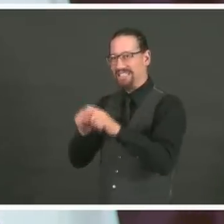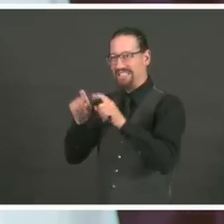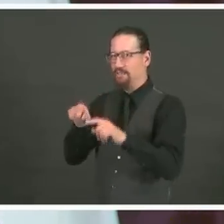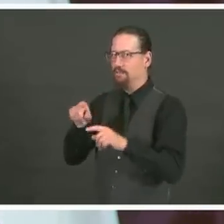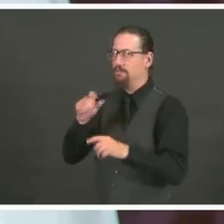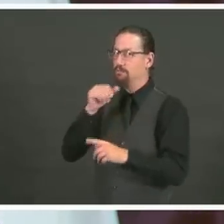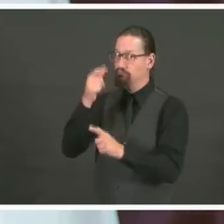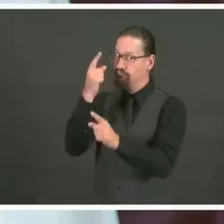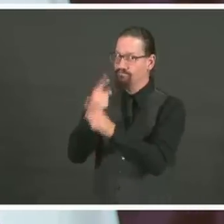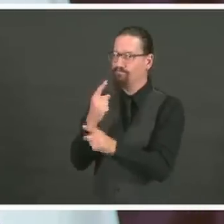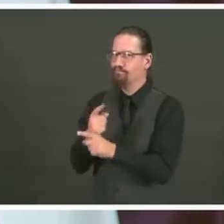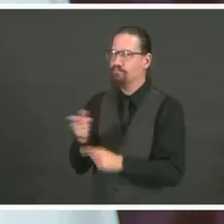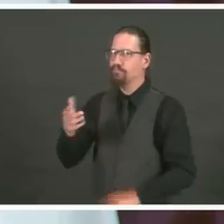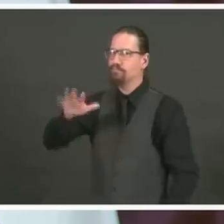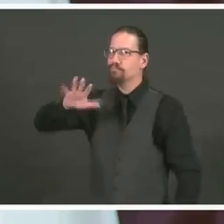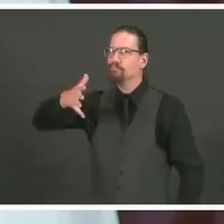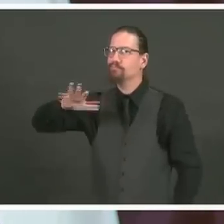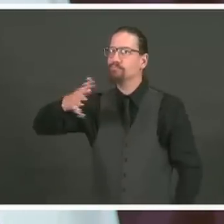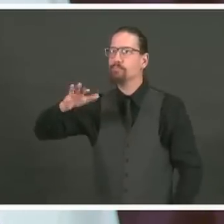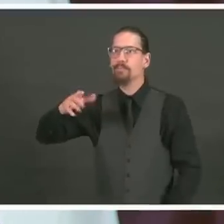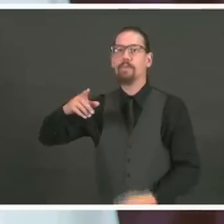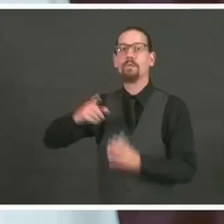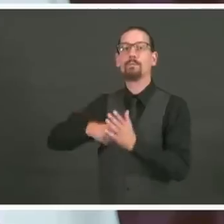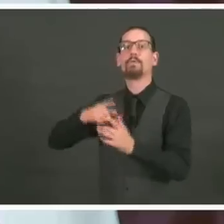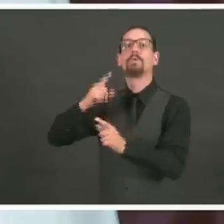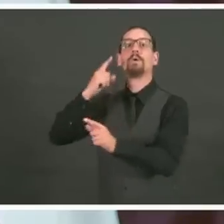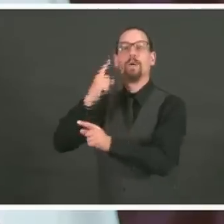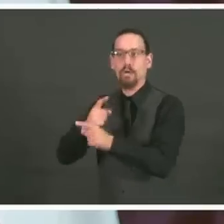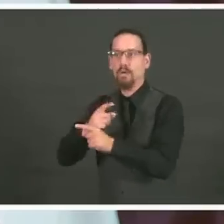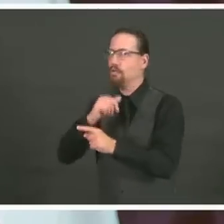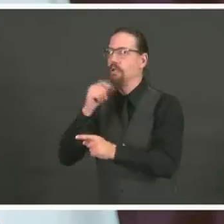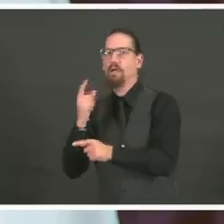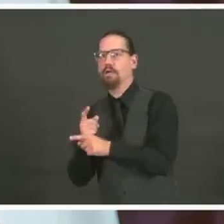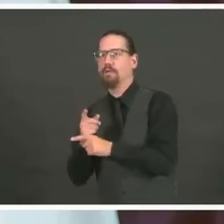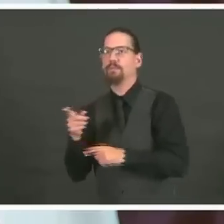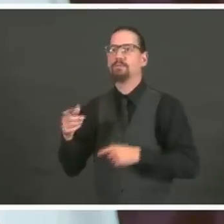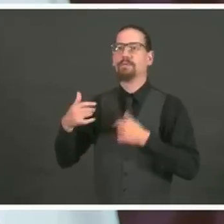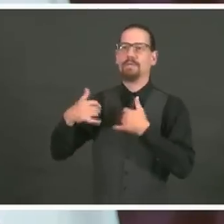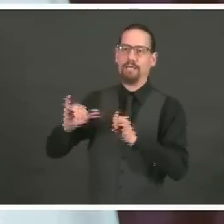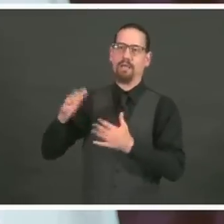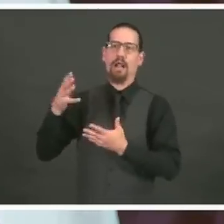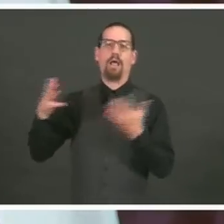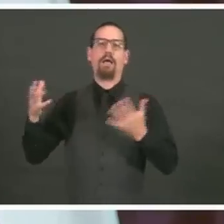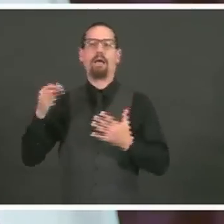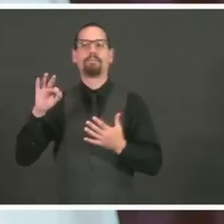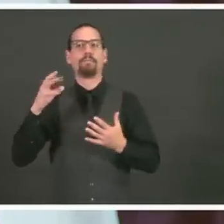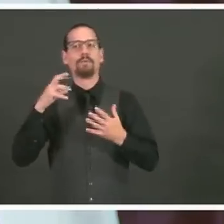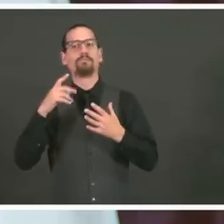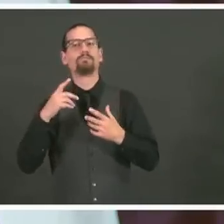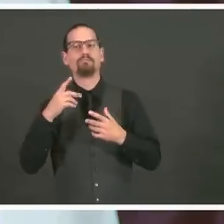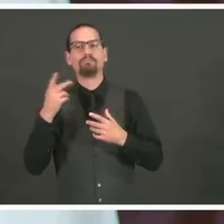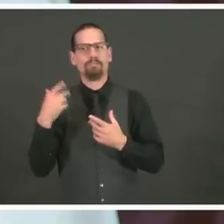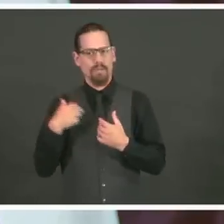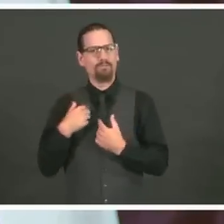experts will tell you, and our own testing task force will tell you, there's still a lot of value in the rapid tests because they quickly